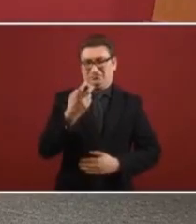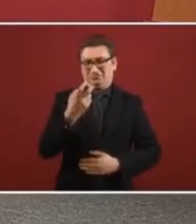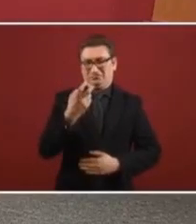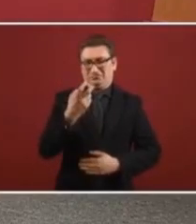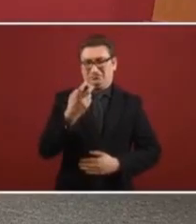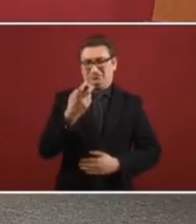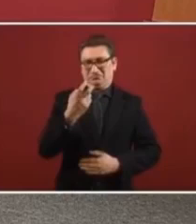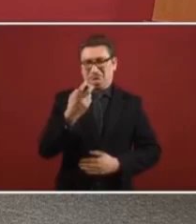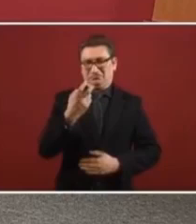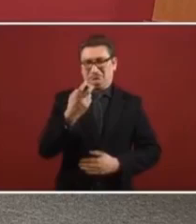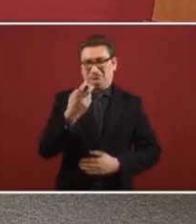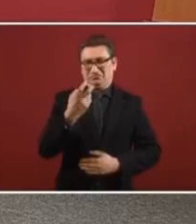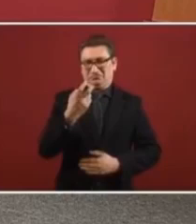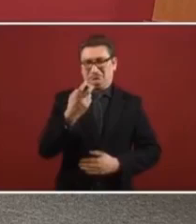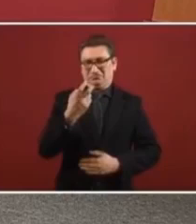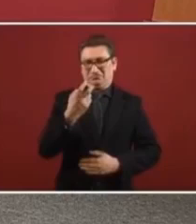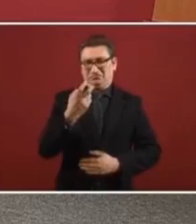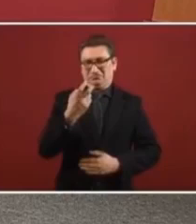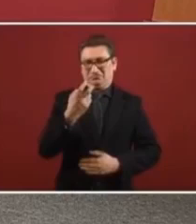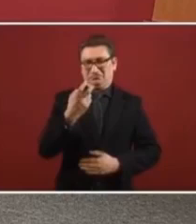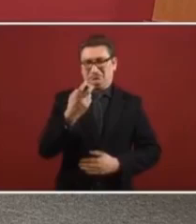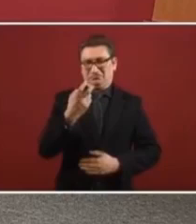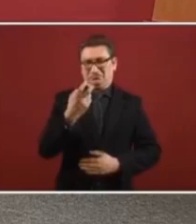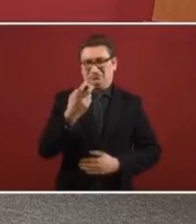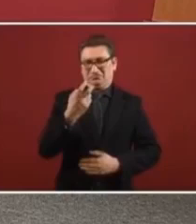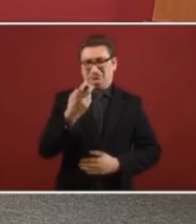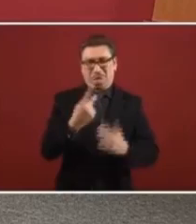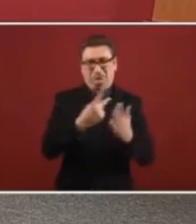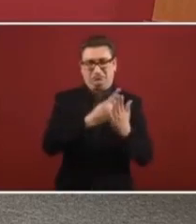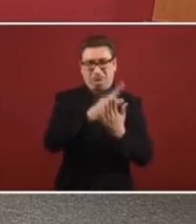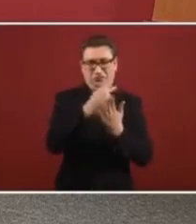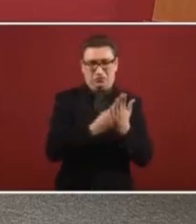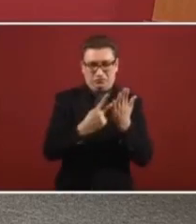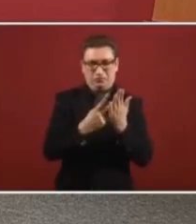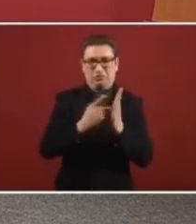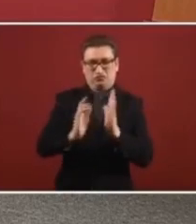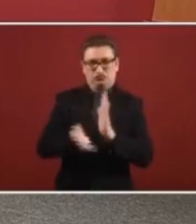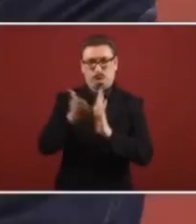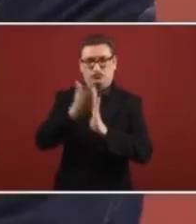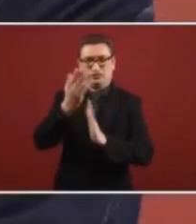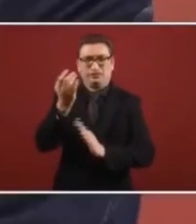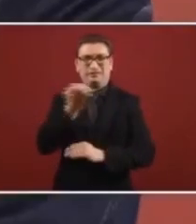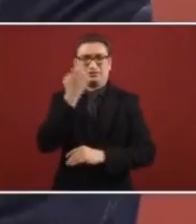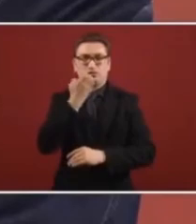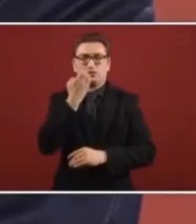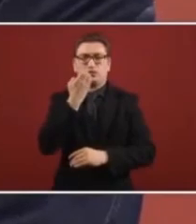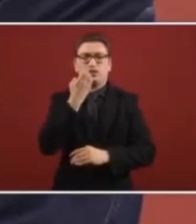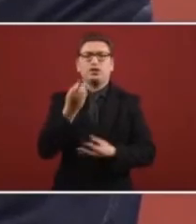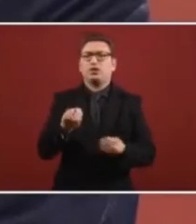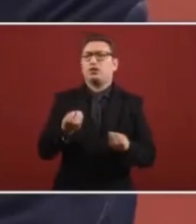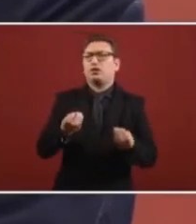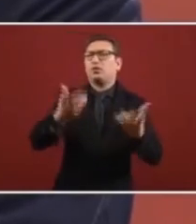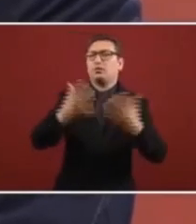and so we're talking about that only in the program of reconstruction of schools,